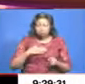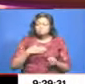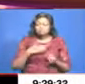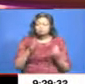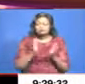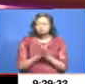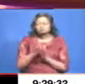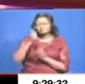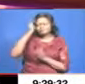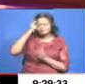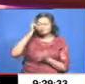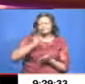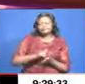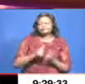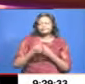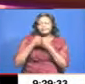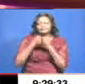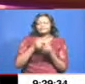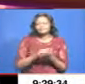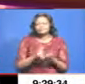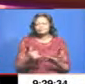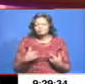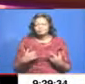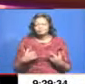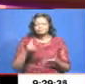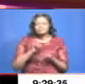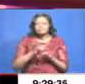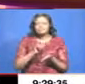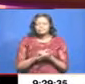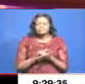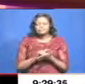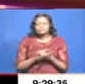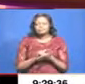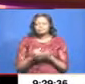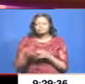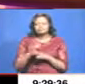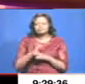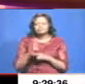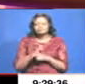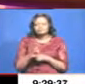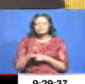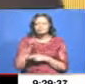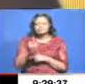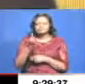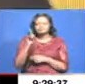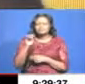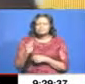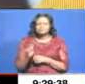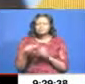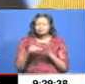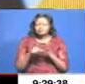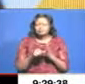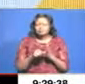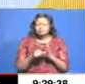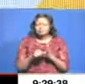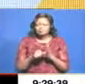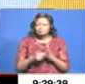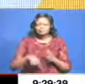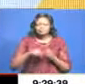I think one of the challenges we have is that the use of that data is a problem. We are living